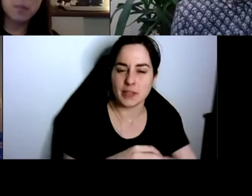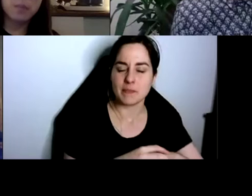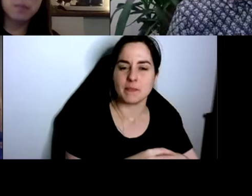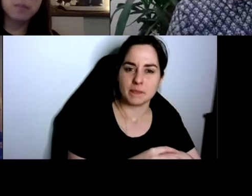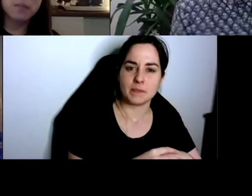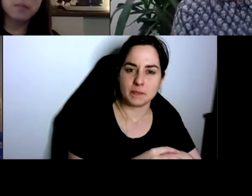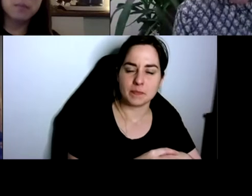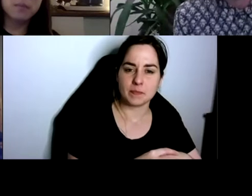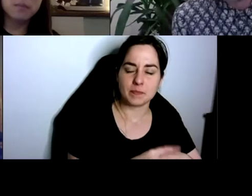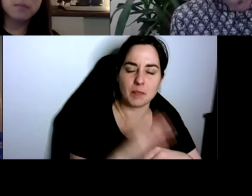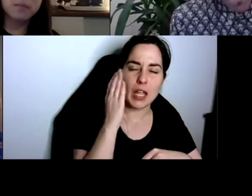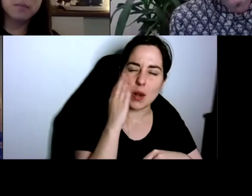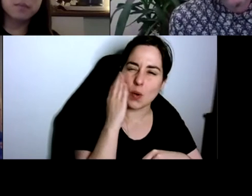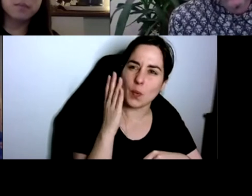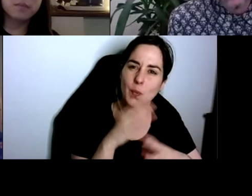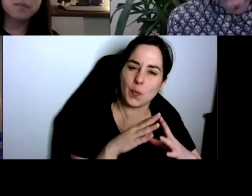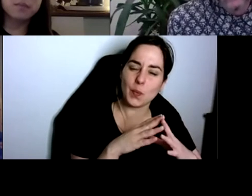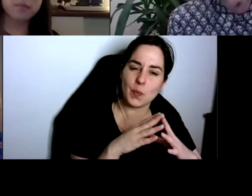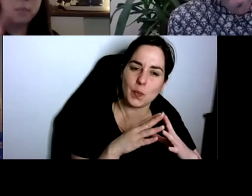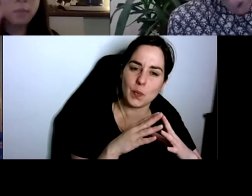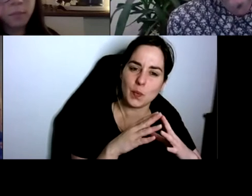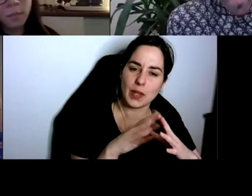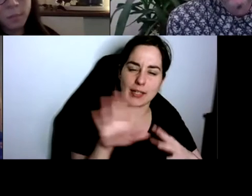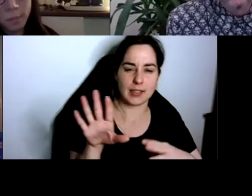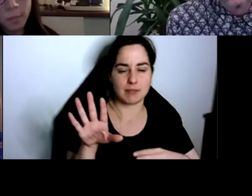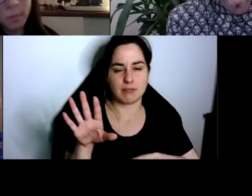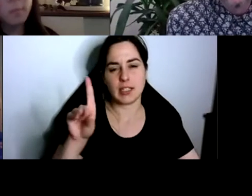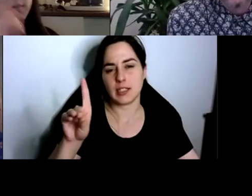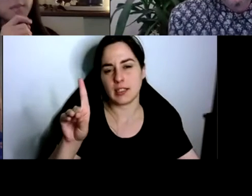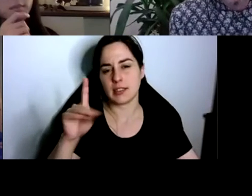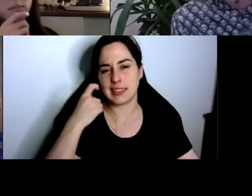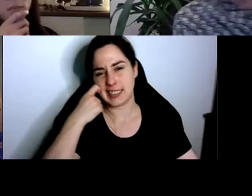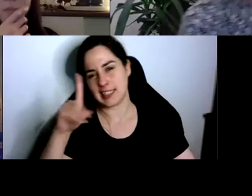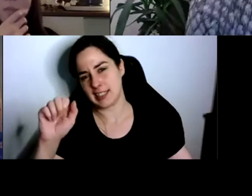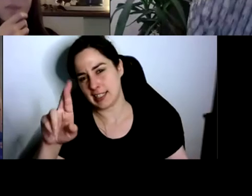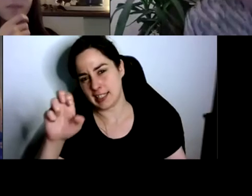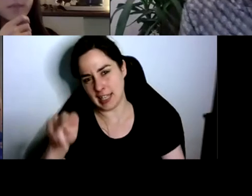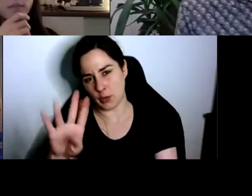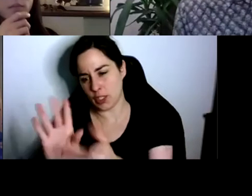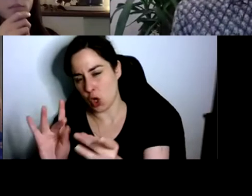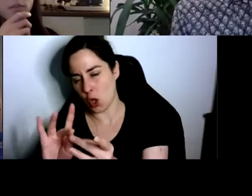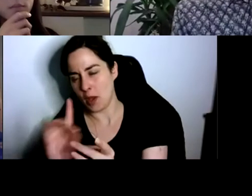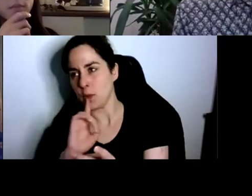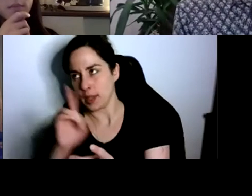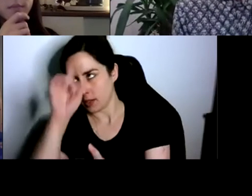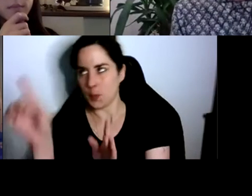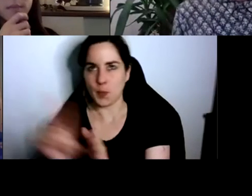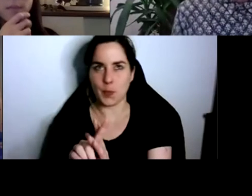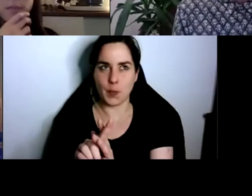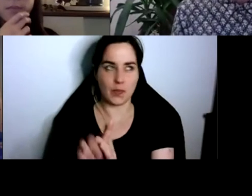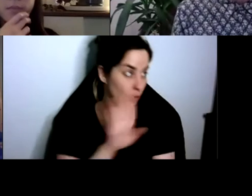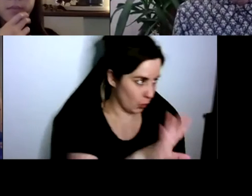There's something that Darian said that really resonates with me after your answer, Scott, and that's